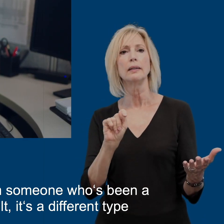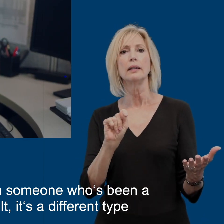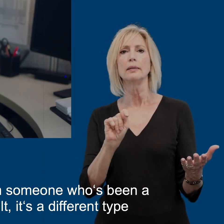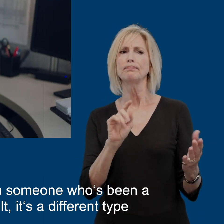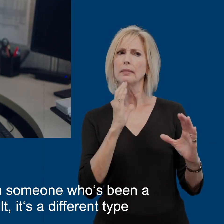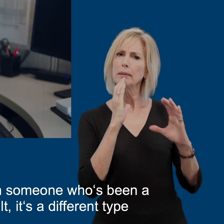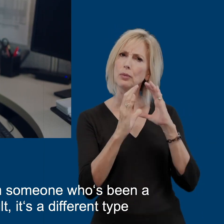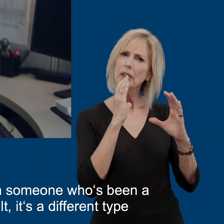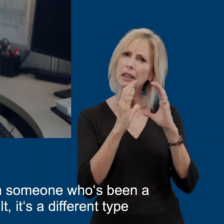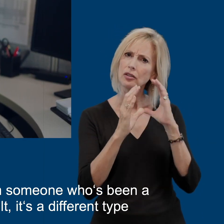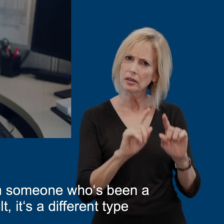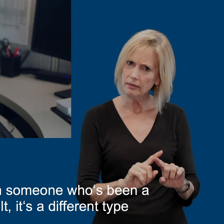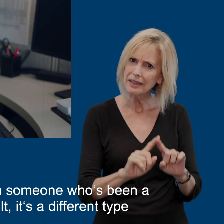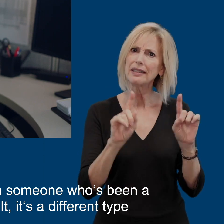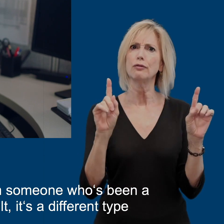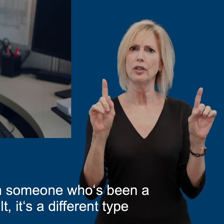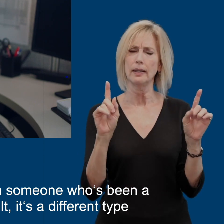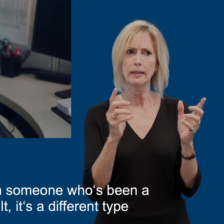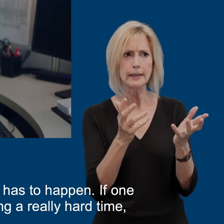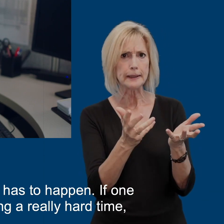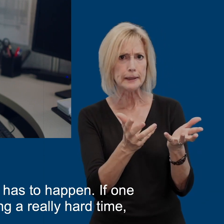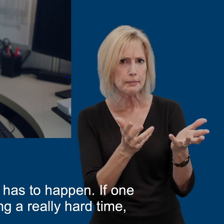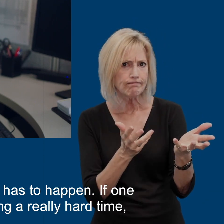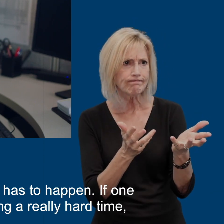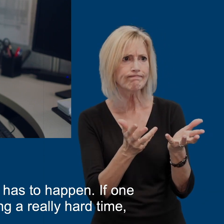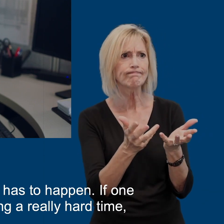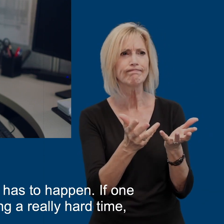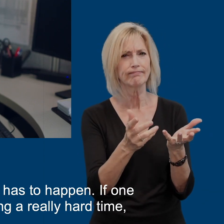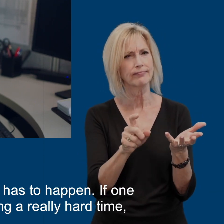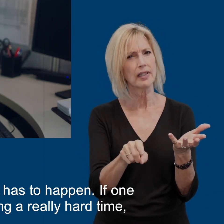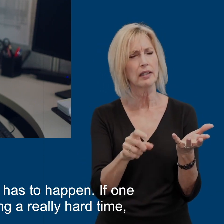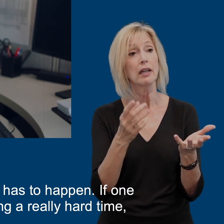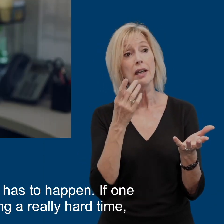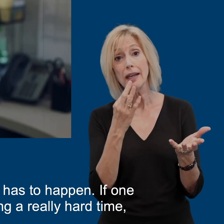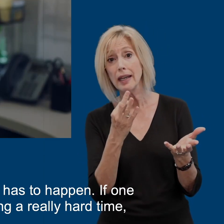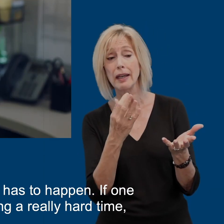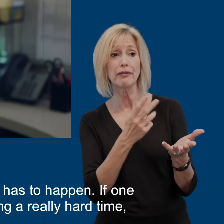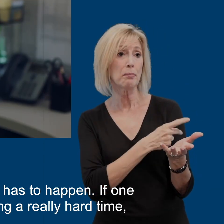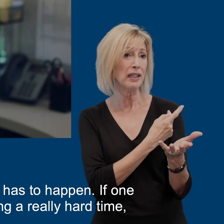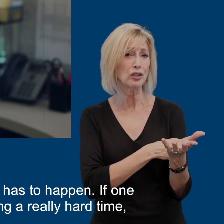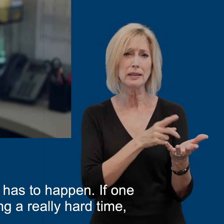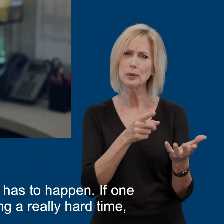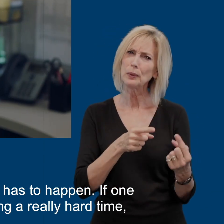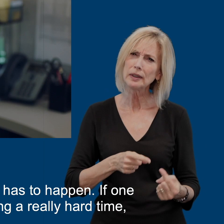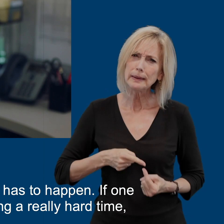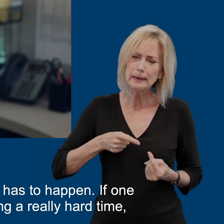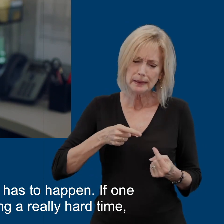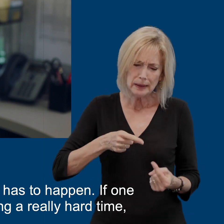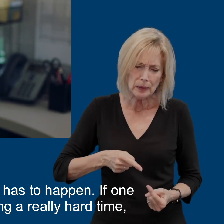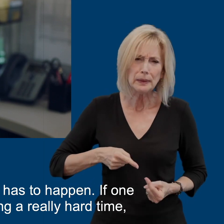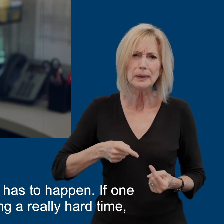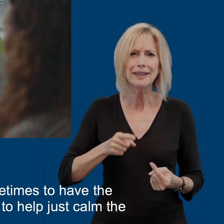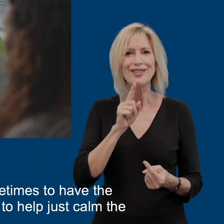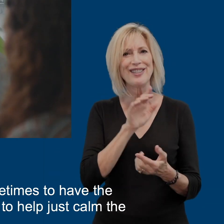assault, it's a different type of communication that has to happen. If one of my patients is having a